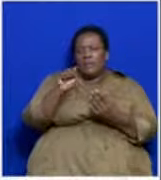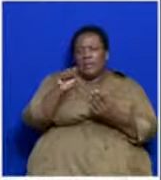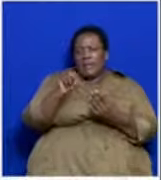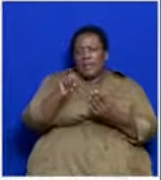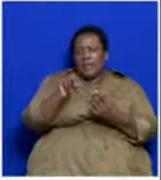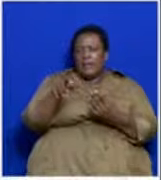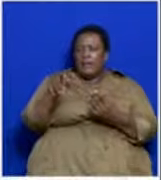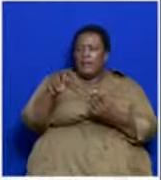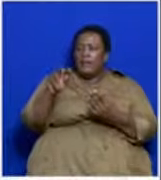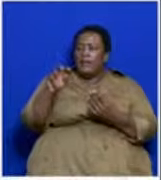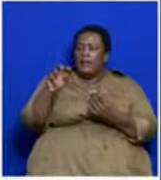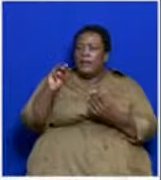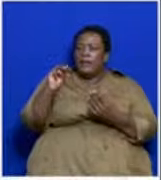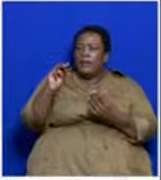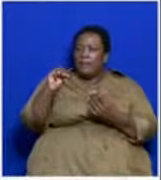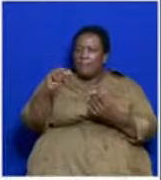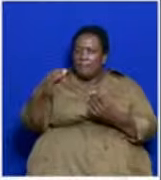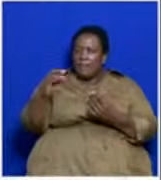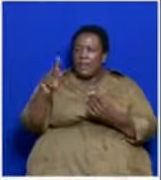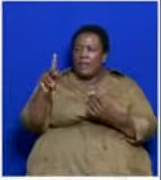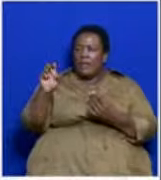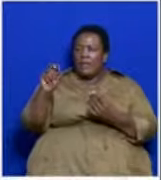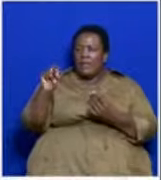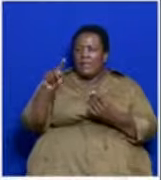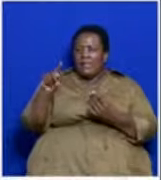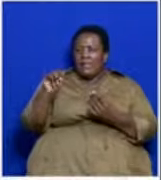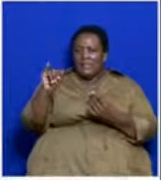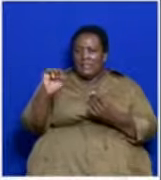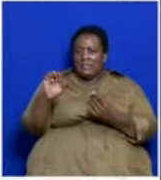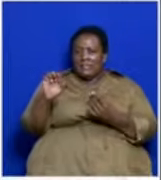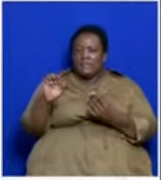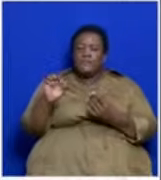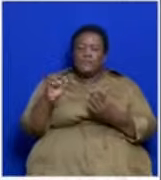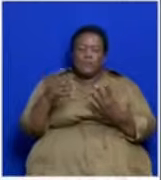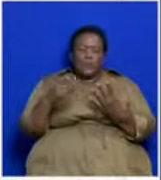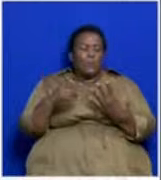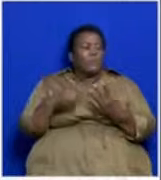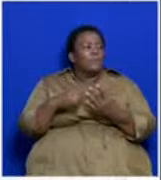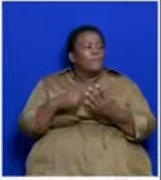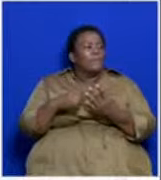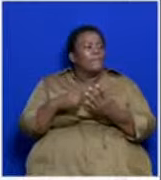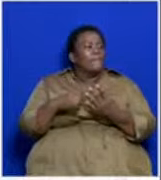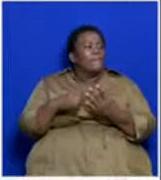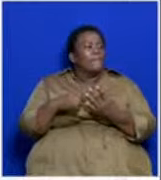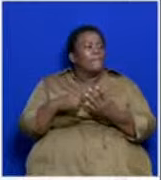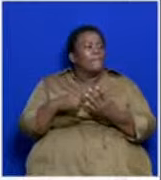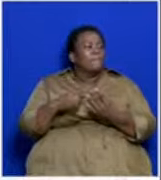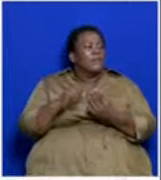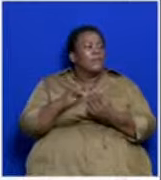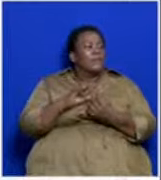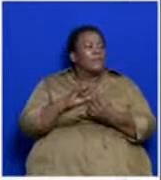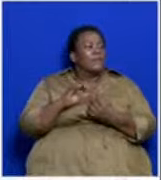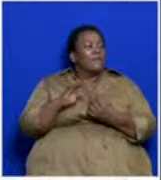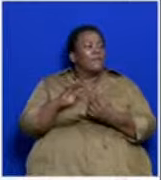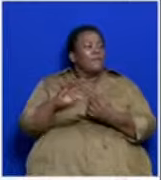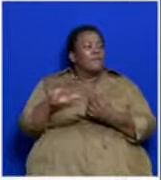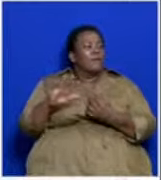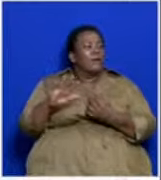Then we'll just quickly go to 345 and see if there's still the same people you